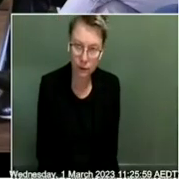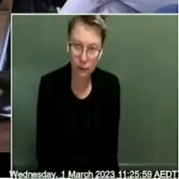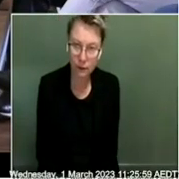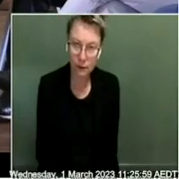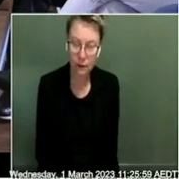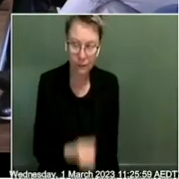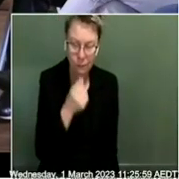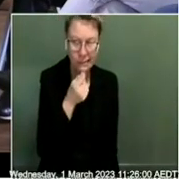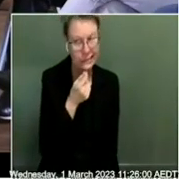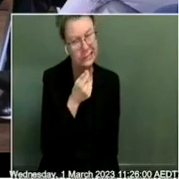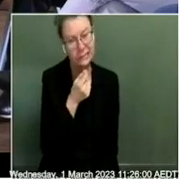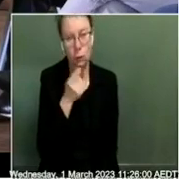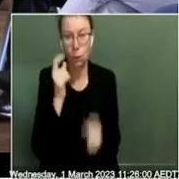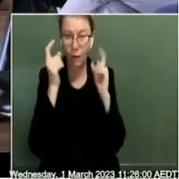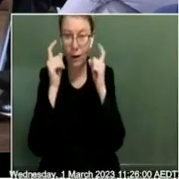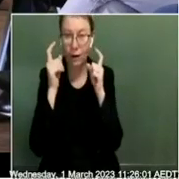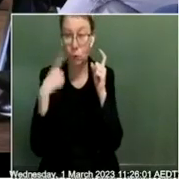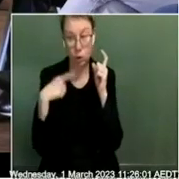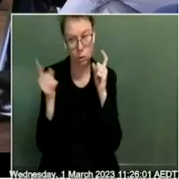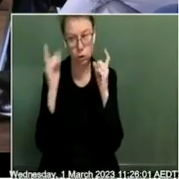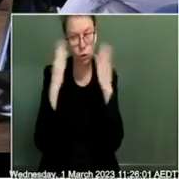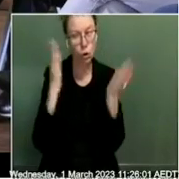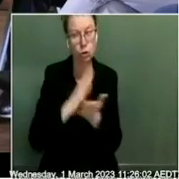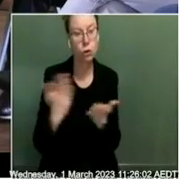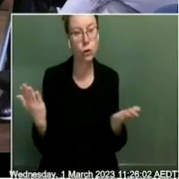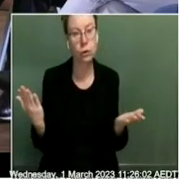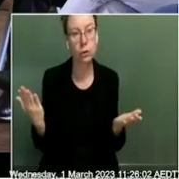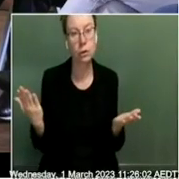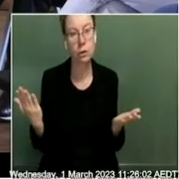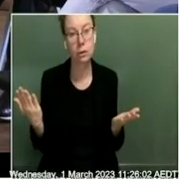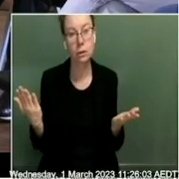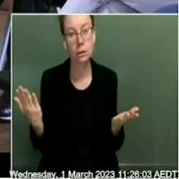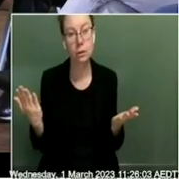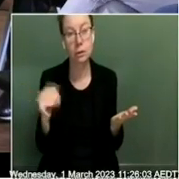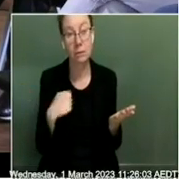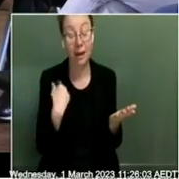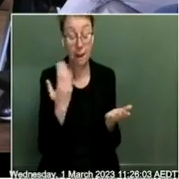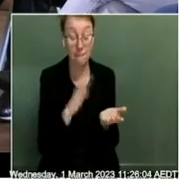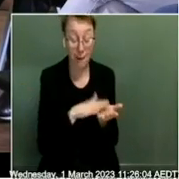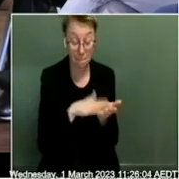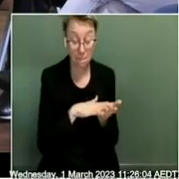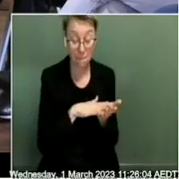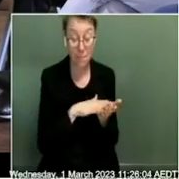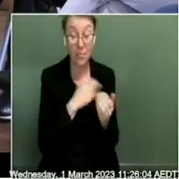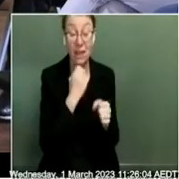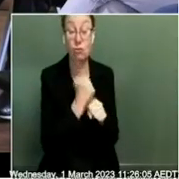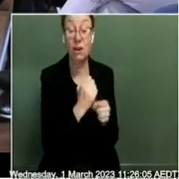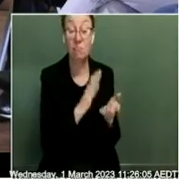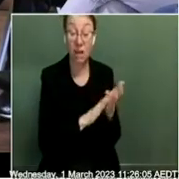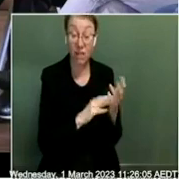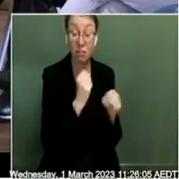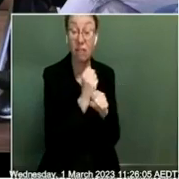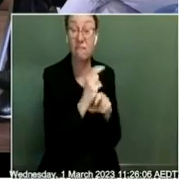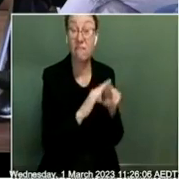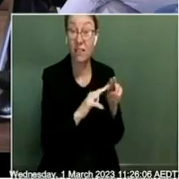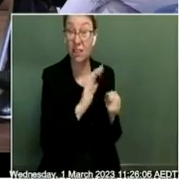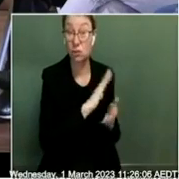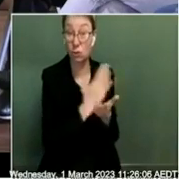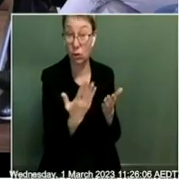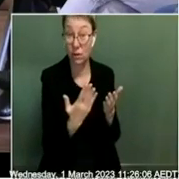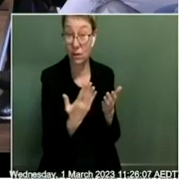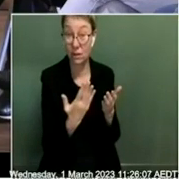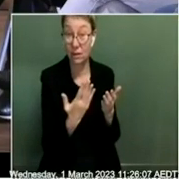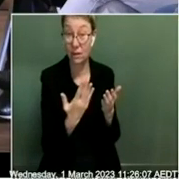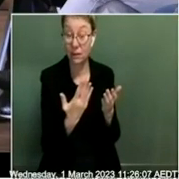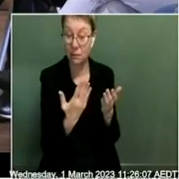truth. And this is about mums and our grandparents and our family's truth that needs to go on public record. But we've got